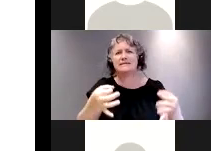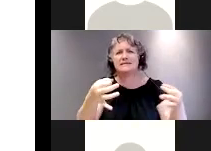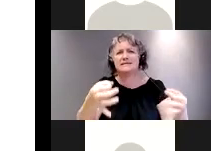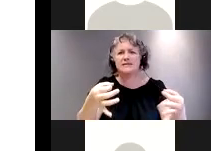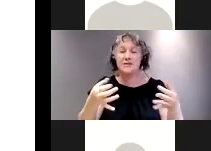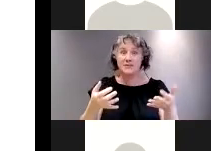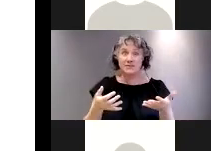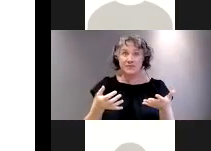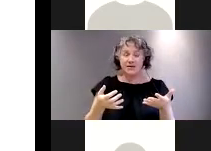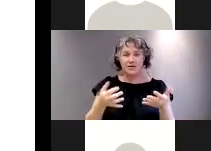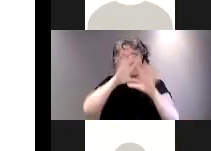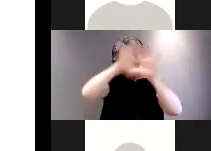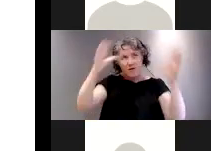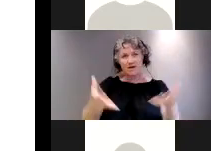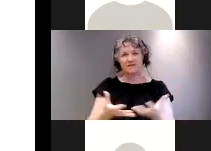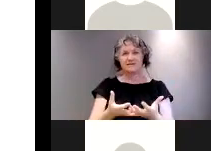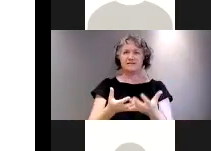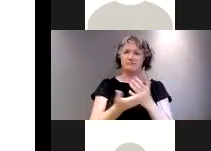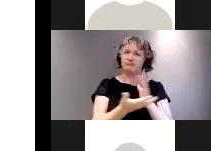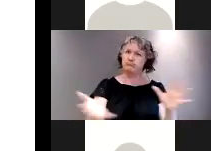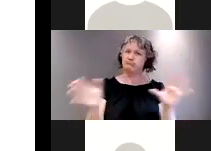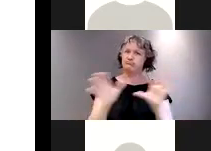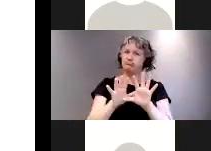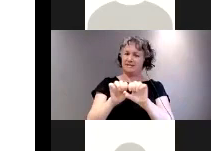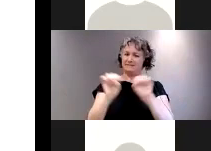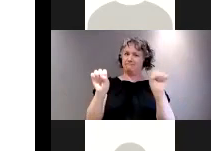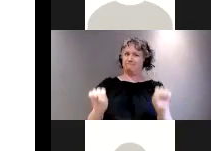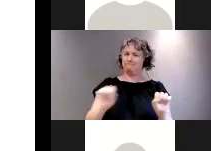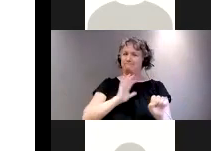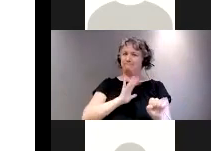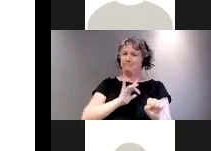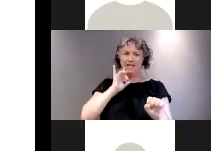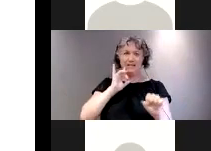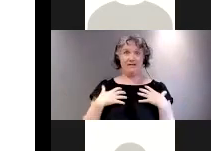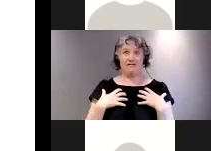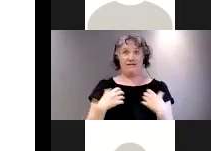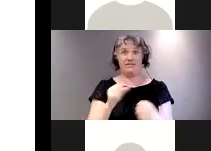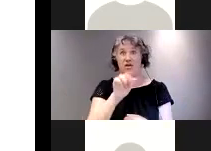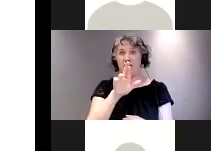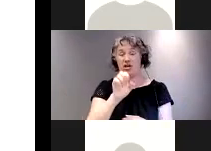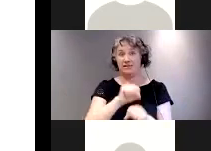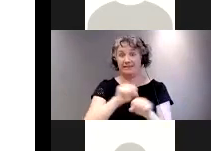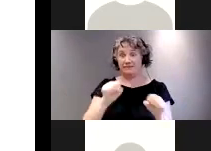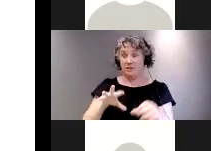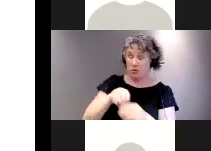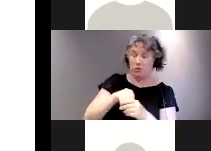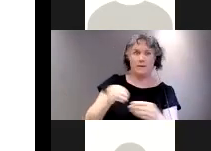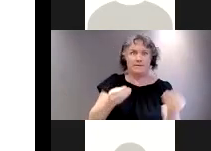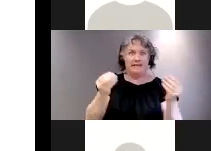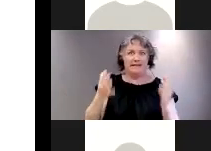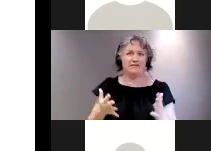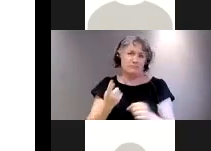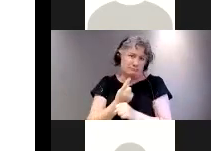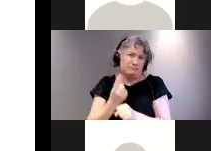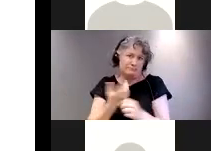of holistic, it's almost like a part of the healthcare system, right? If we're using it properly. And the government as elder